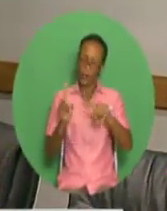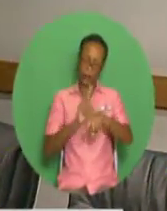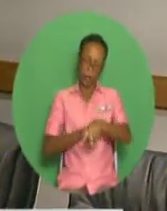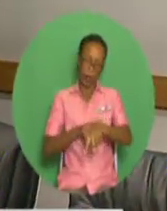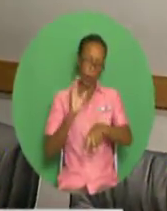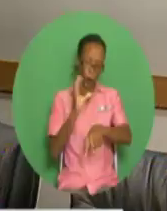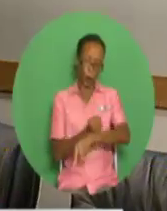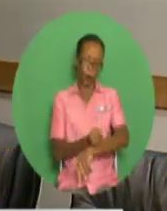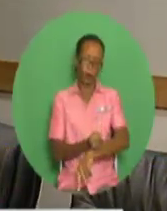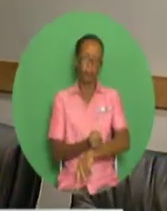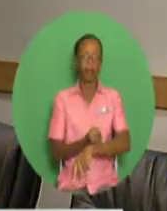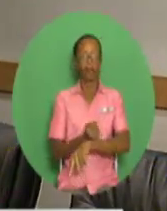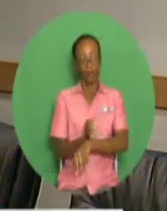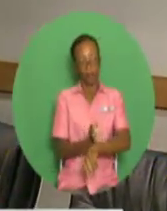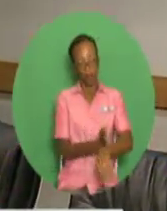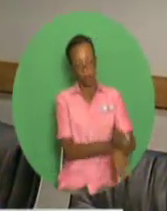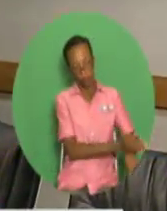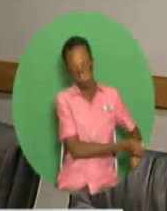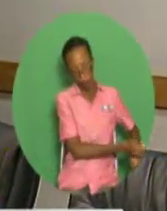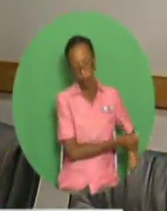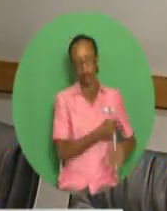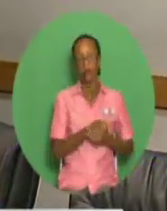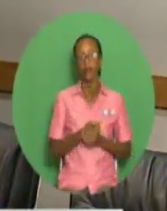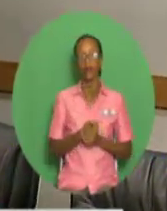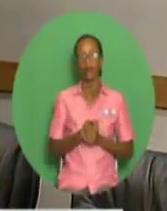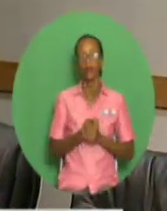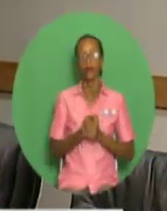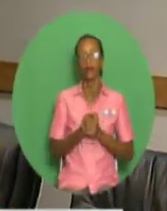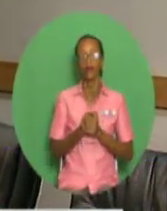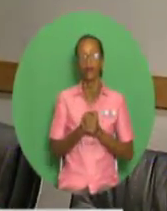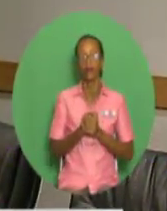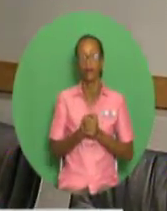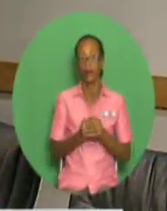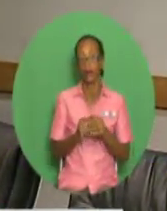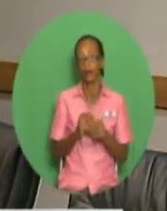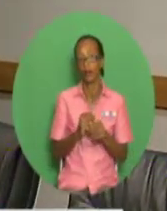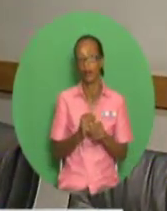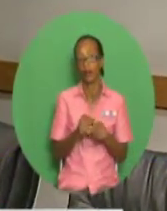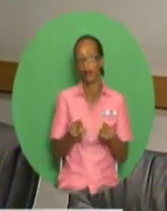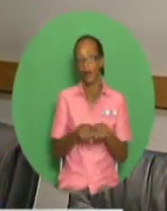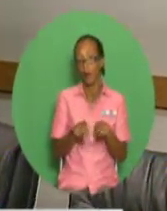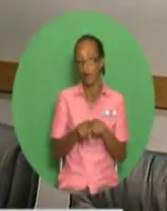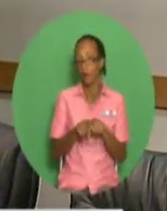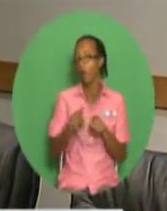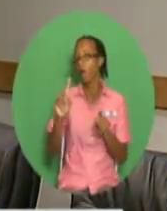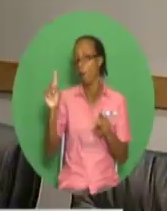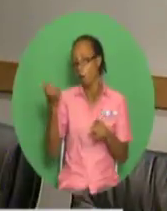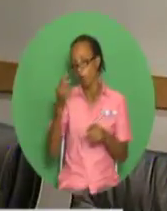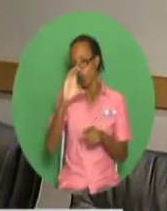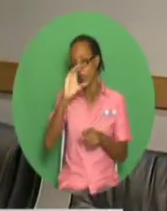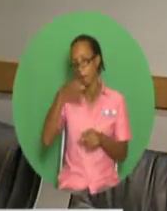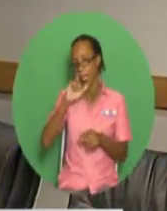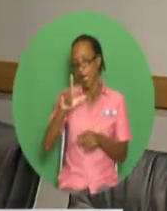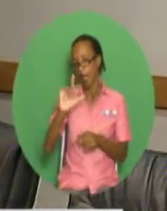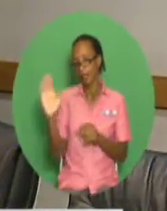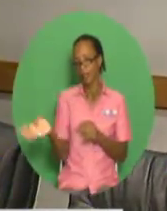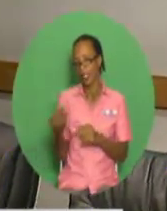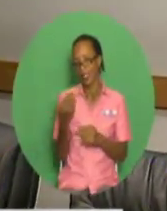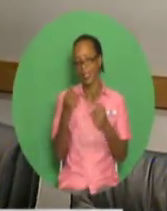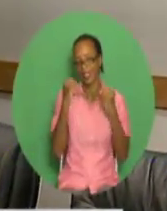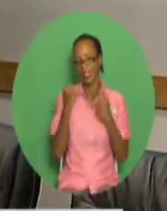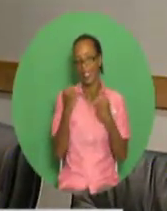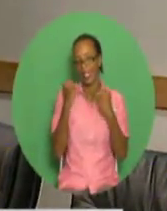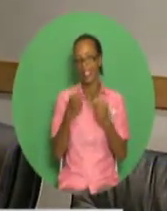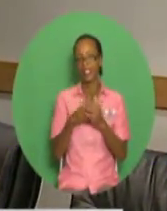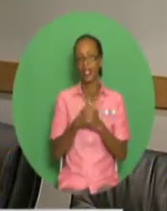so let me move on. Of course, you have, not for the first time, we won the CPL. Madam Speaker, I must